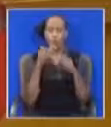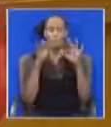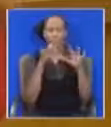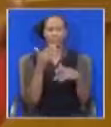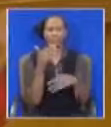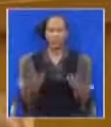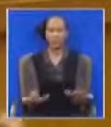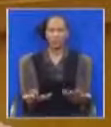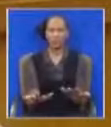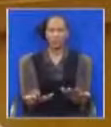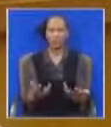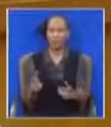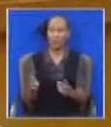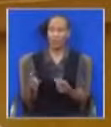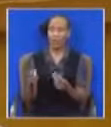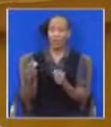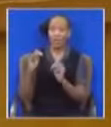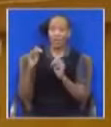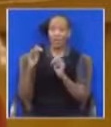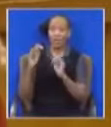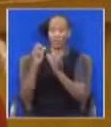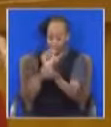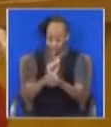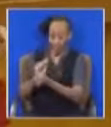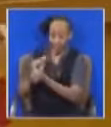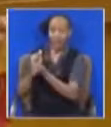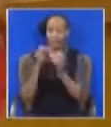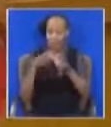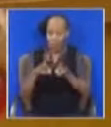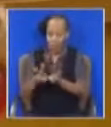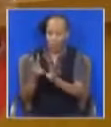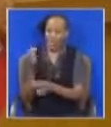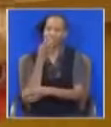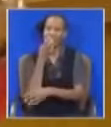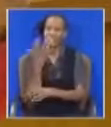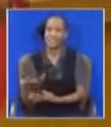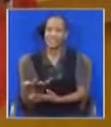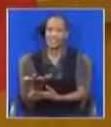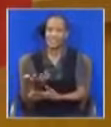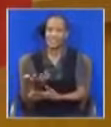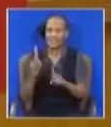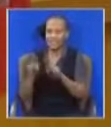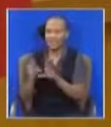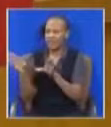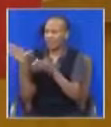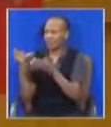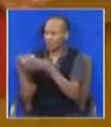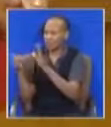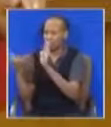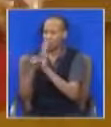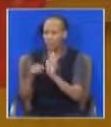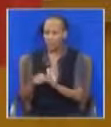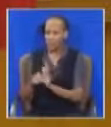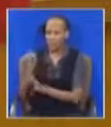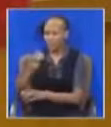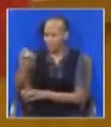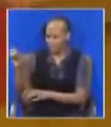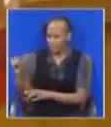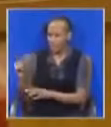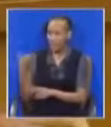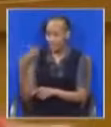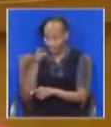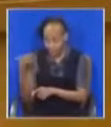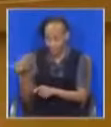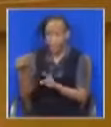Democratic Revolution answers that question. It says the motive forces that stands to benefit from